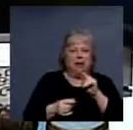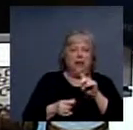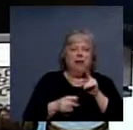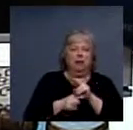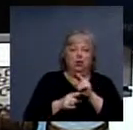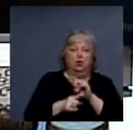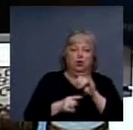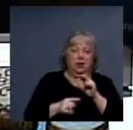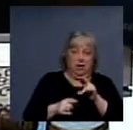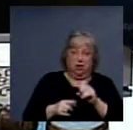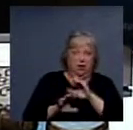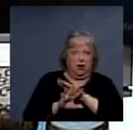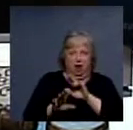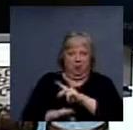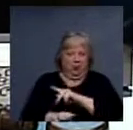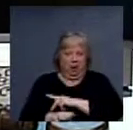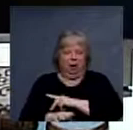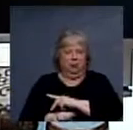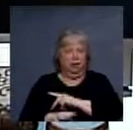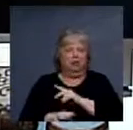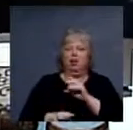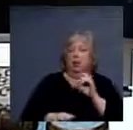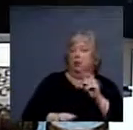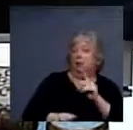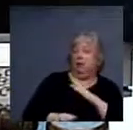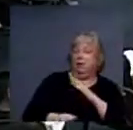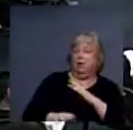and All right, not that's to the fine. personalities If you could pop involved. back up to the